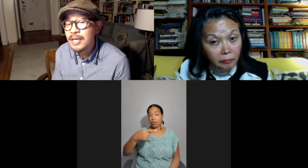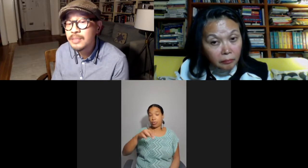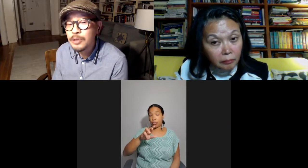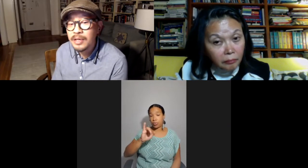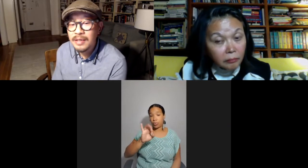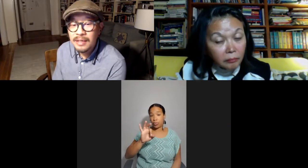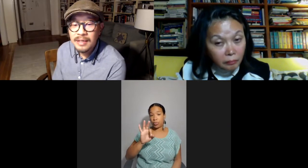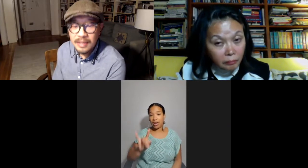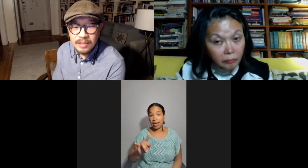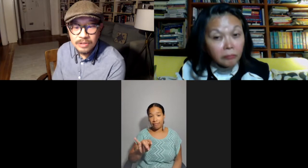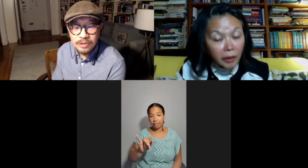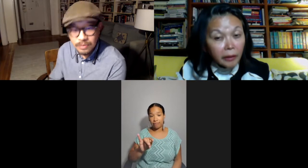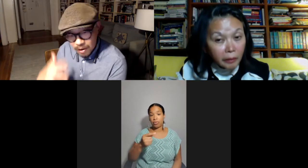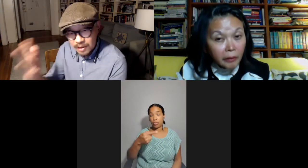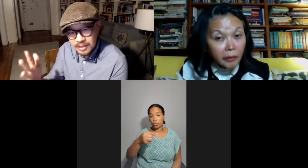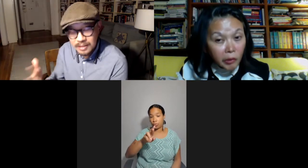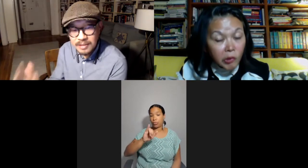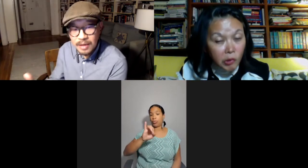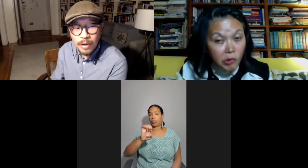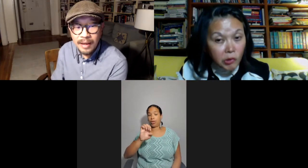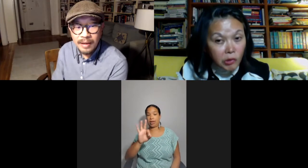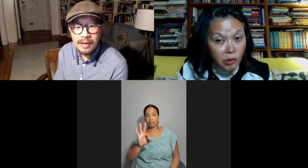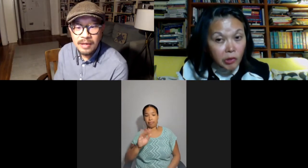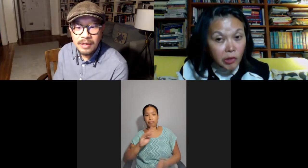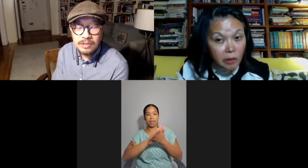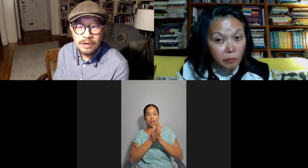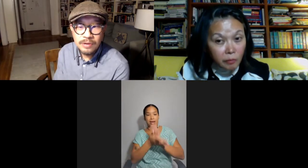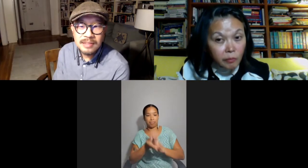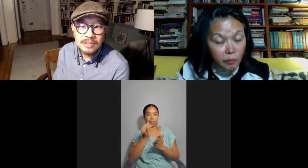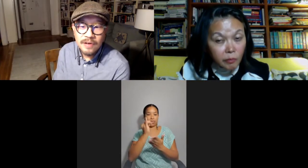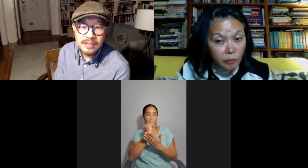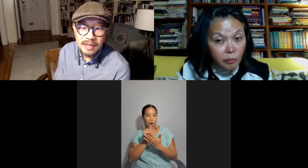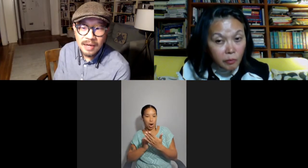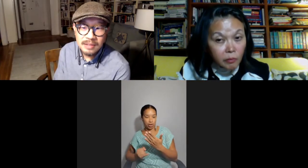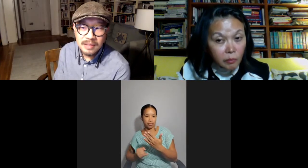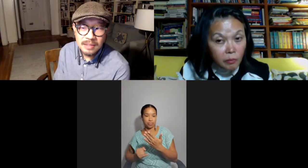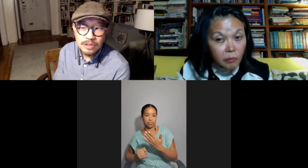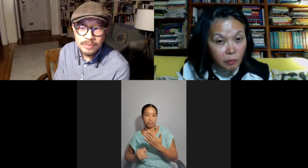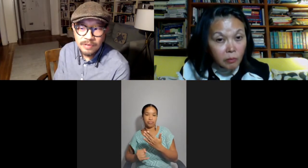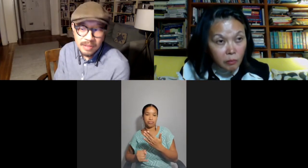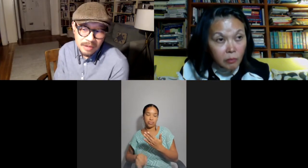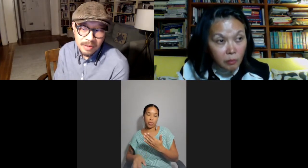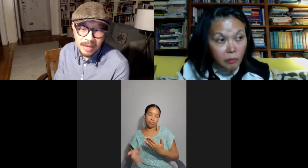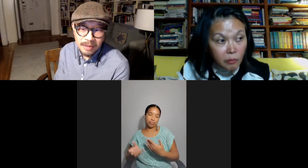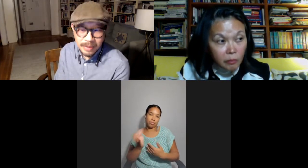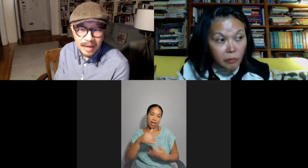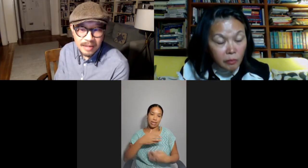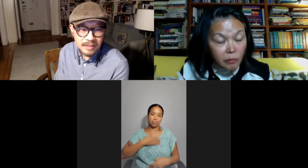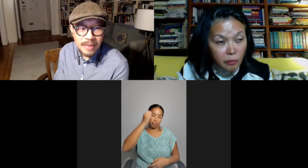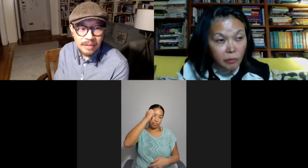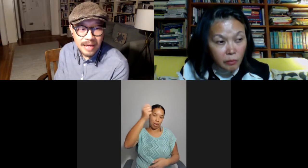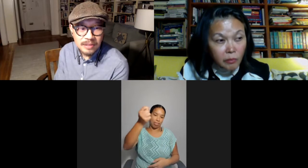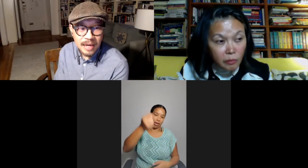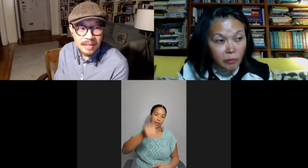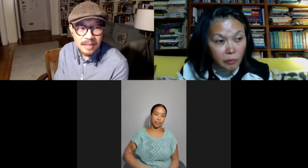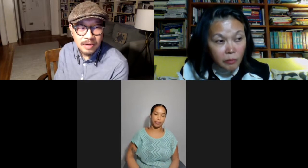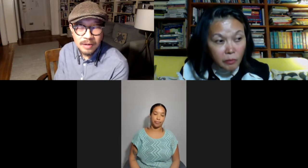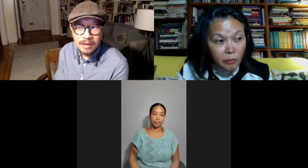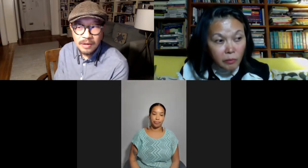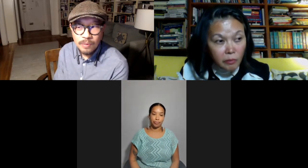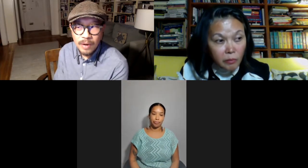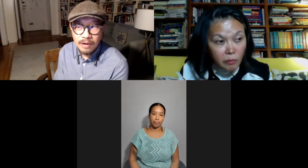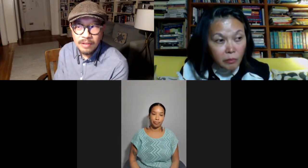gets transmuted into art in some way. So that's as far as I got in terms of the theory about it. But somehow that's, I